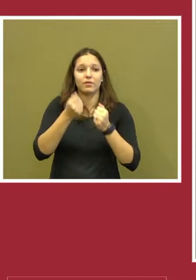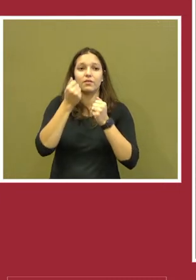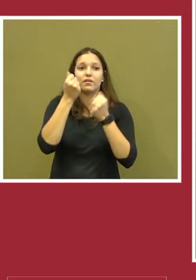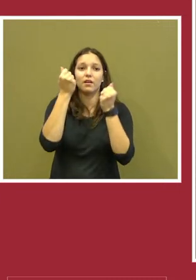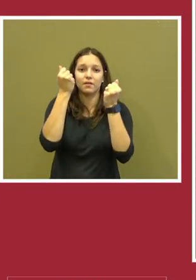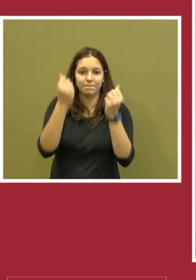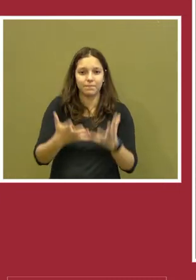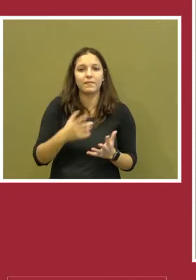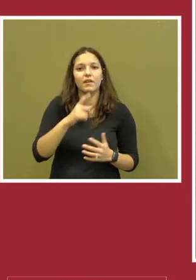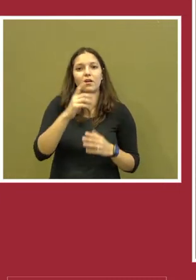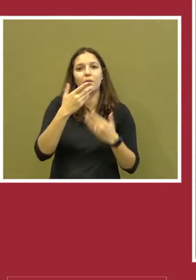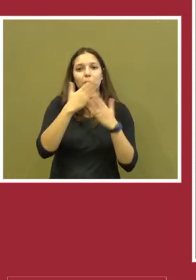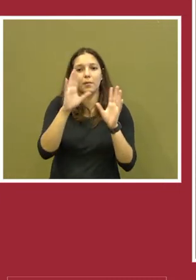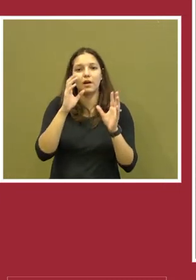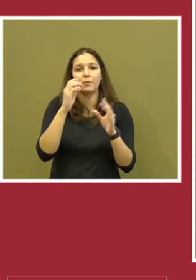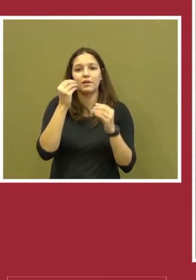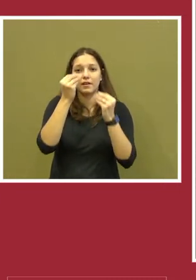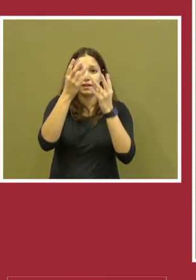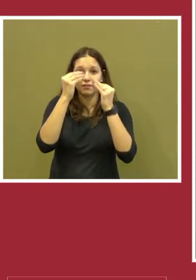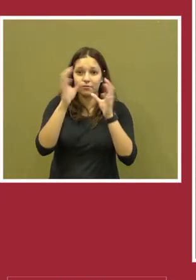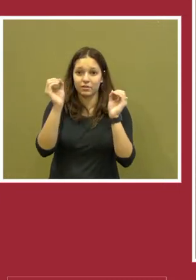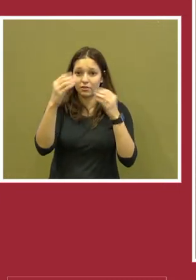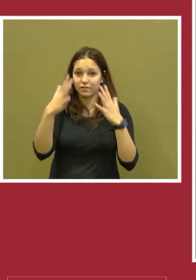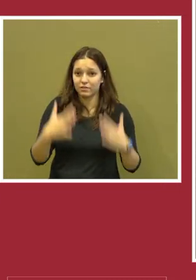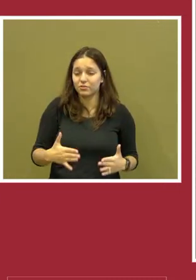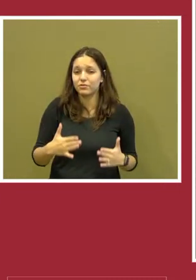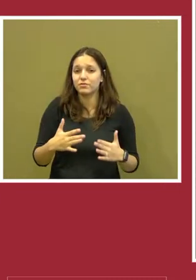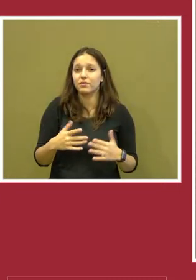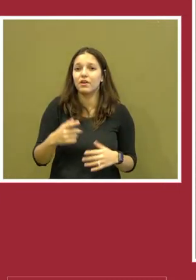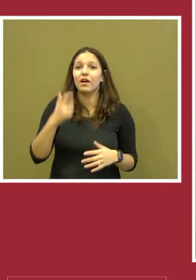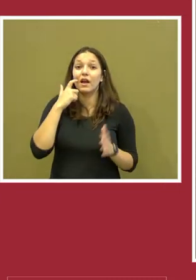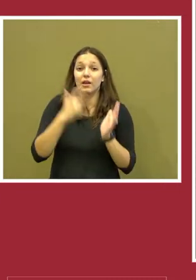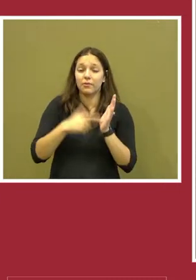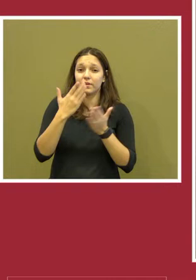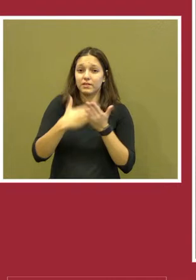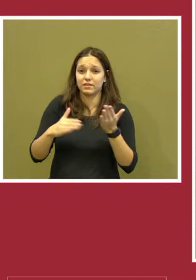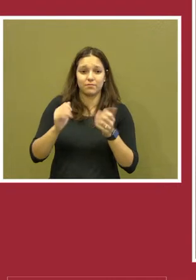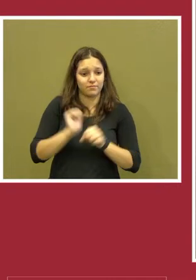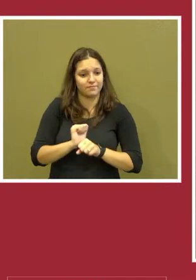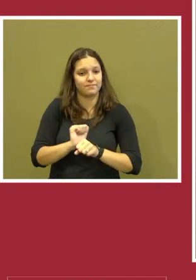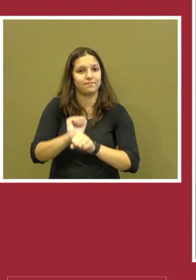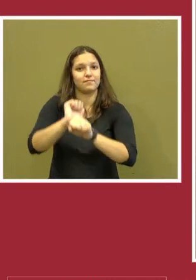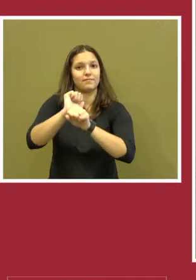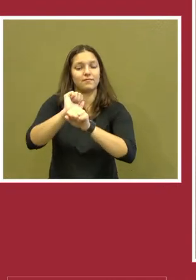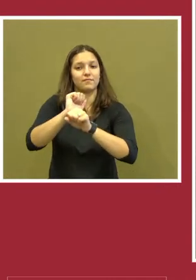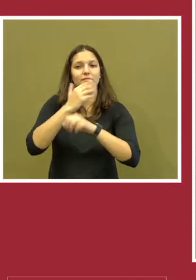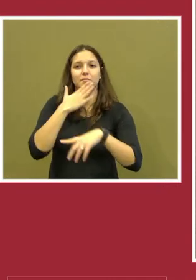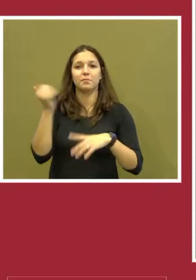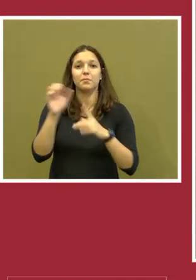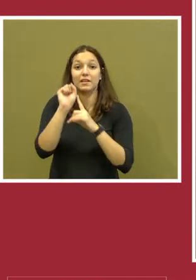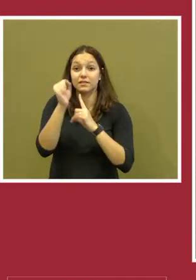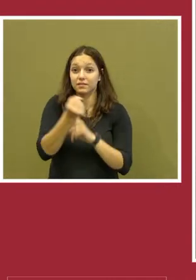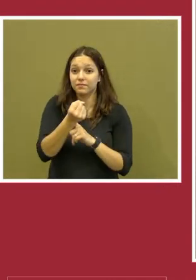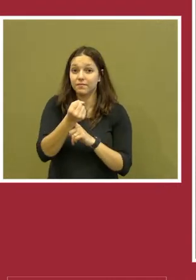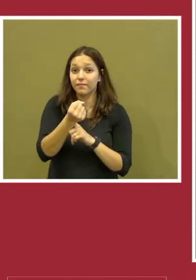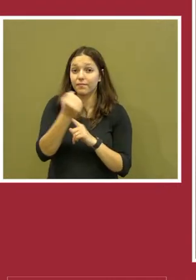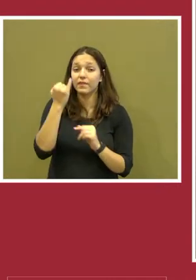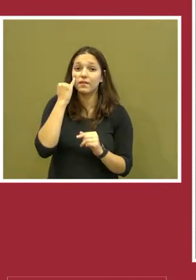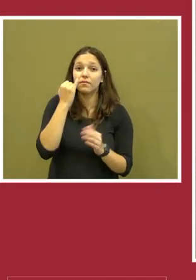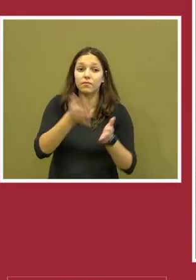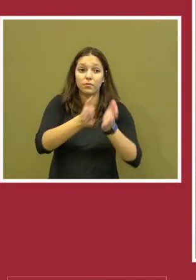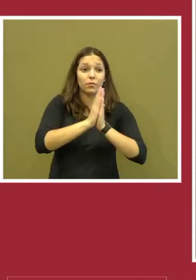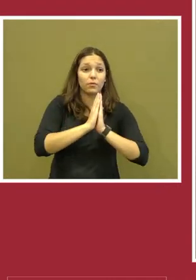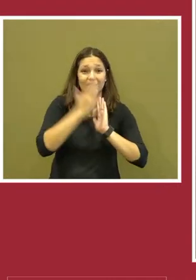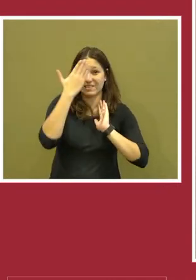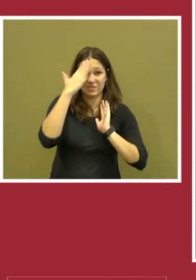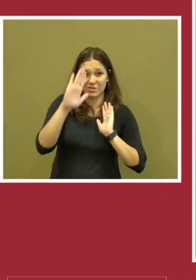information officers. Like Matt, I recognize that some do this job diligently. In the best case scenarios, if we make a request and they